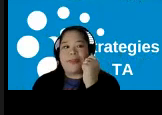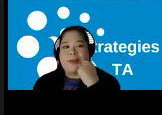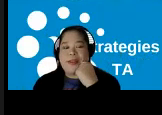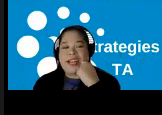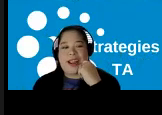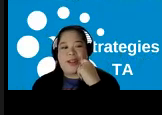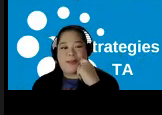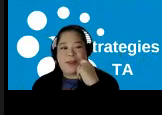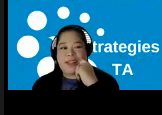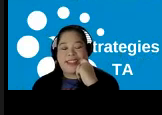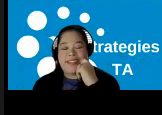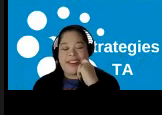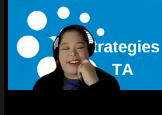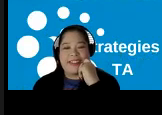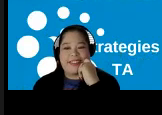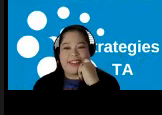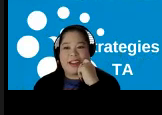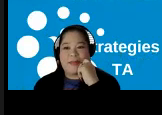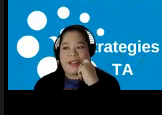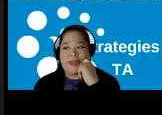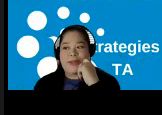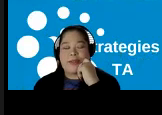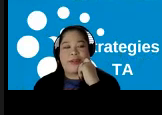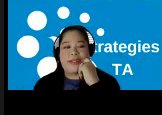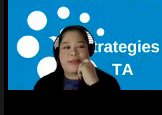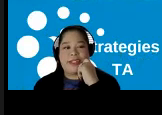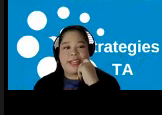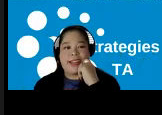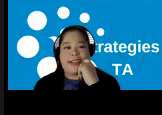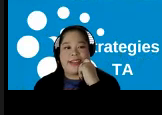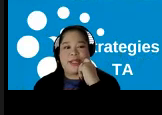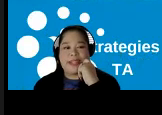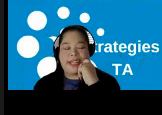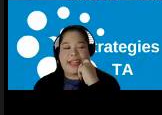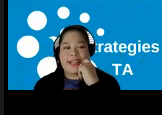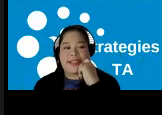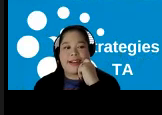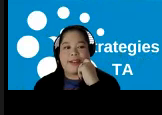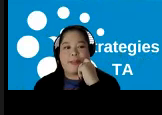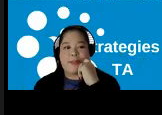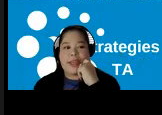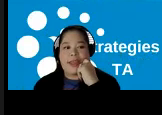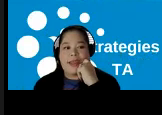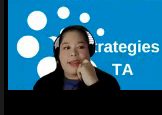experts of the community are the people that live there. And those are the folks that really need to be leading.